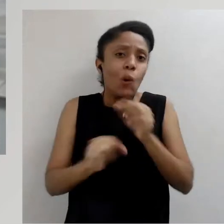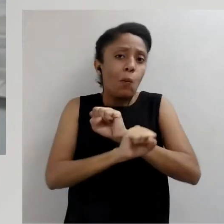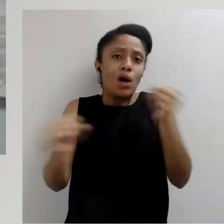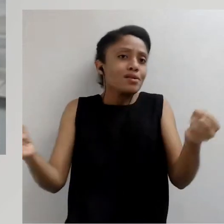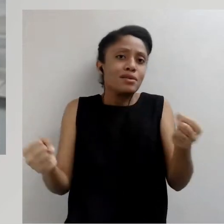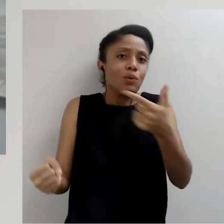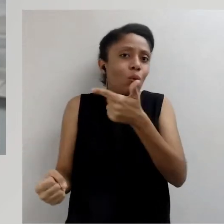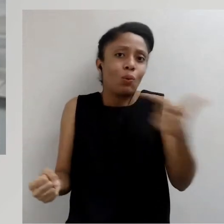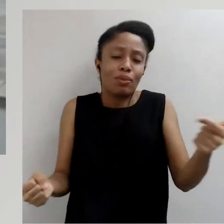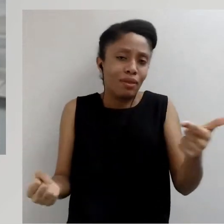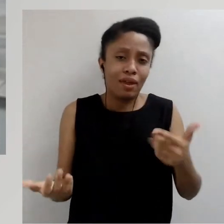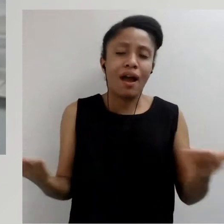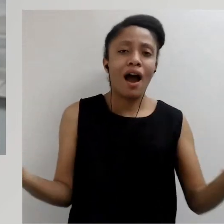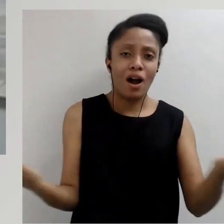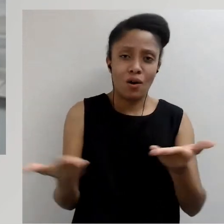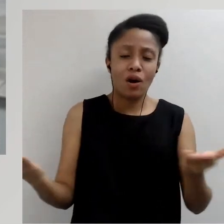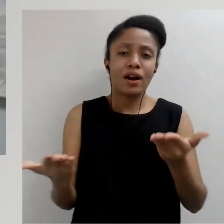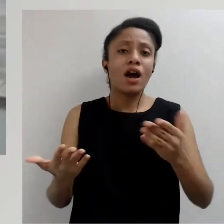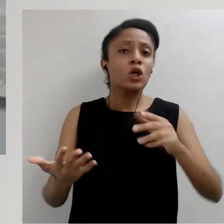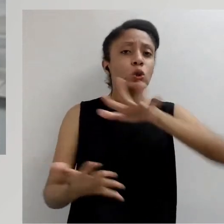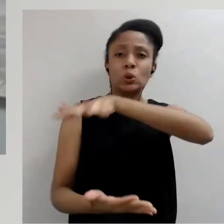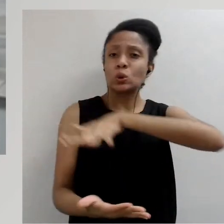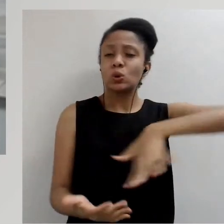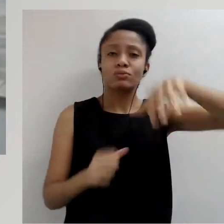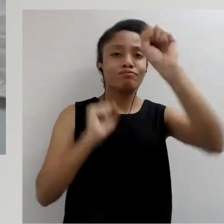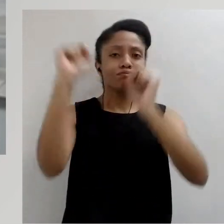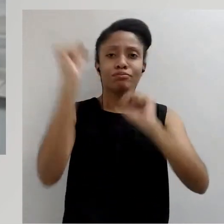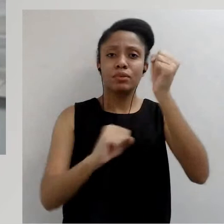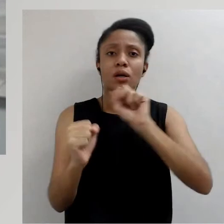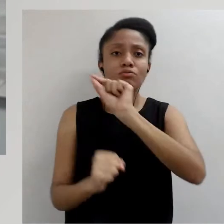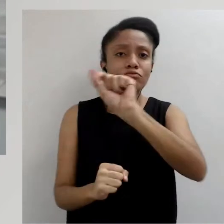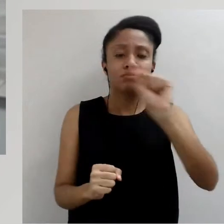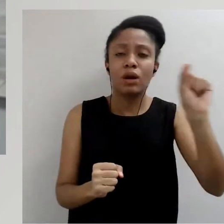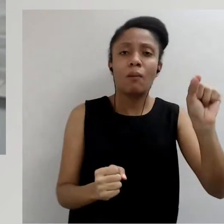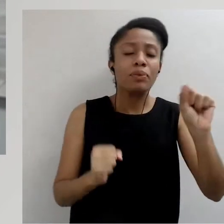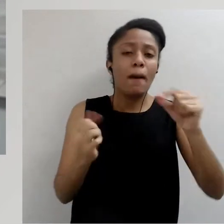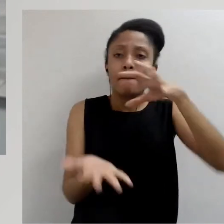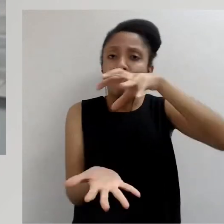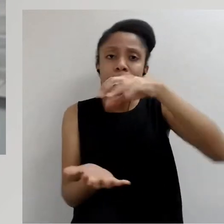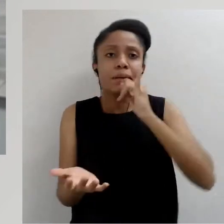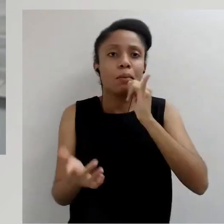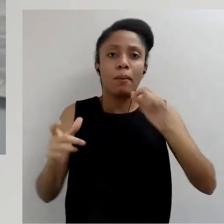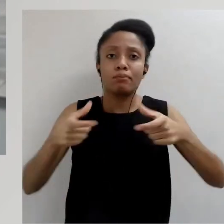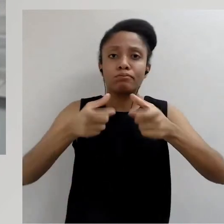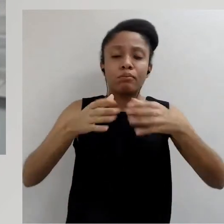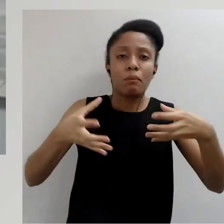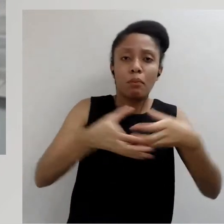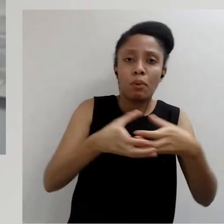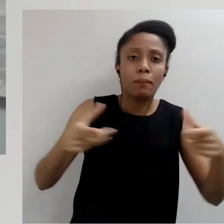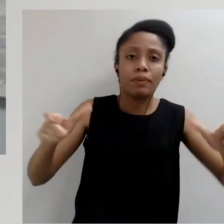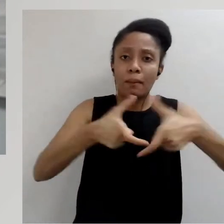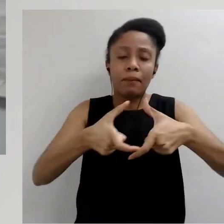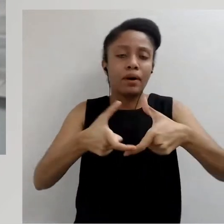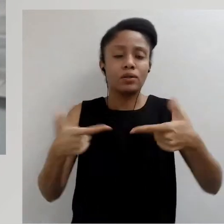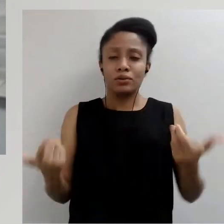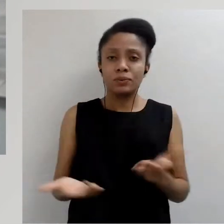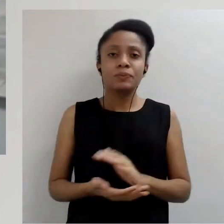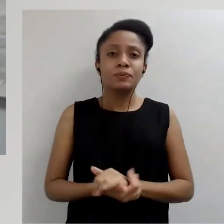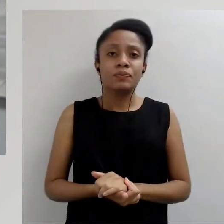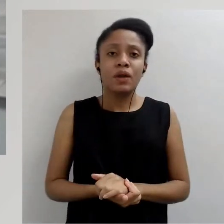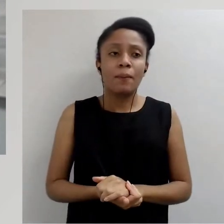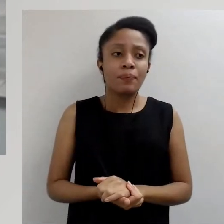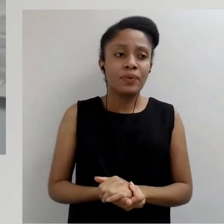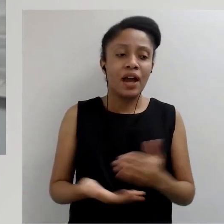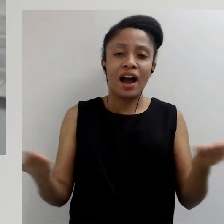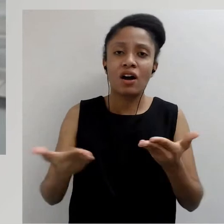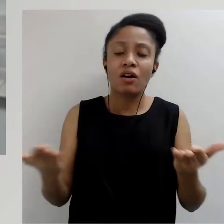it's impossible to deal with the reality today, no matter the size of your industry. I don't